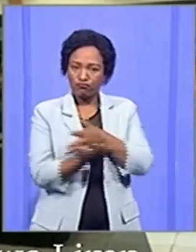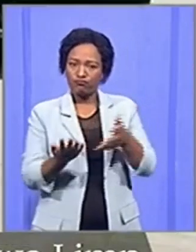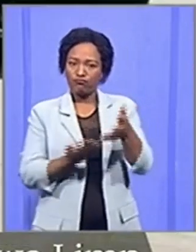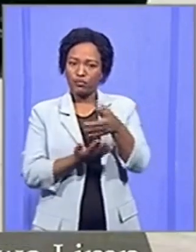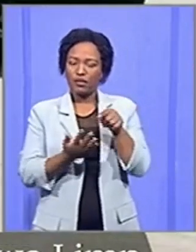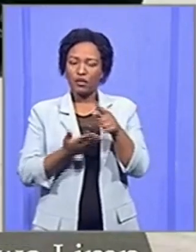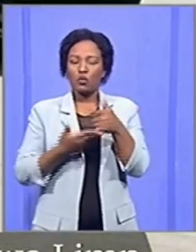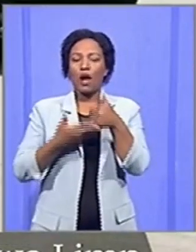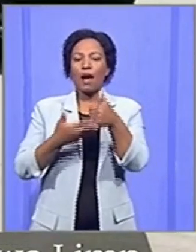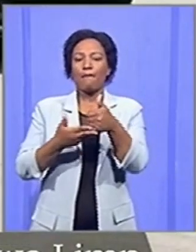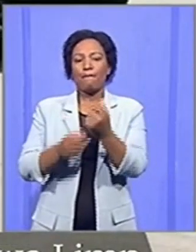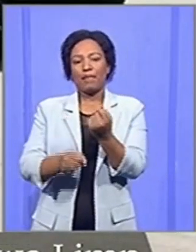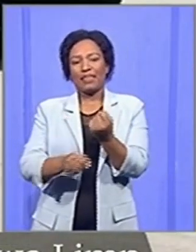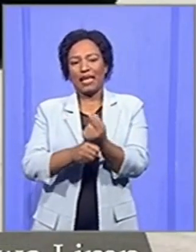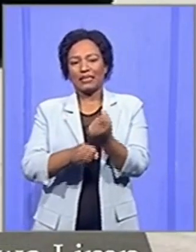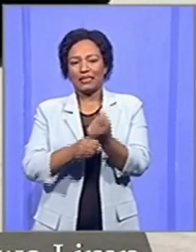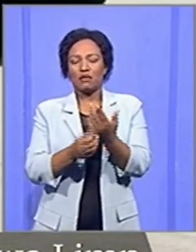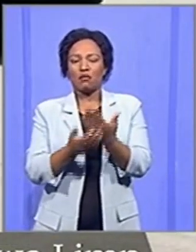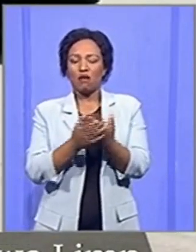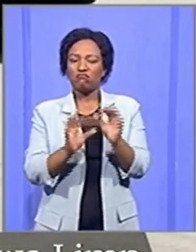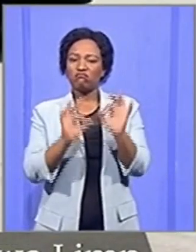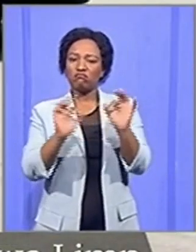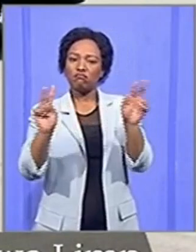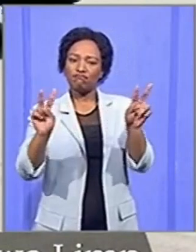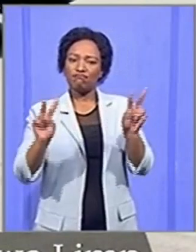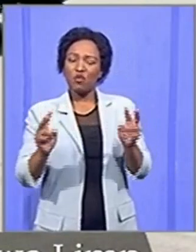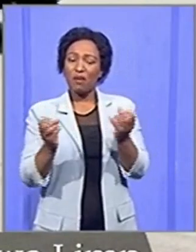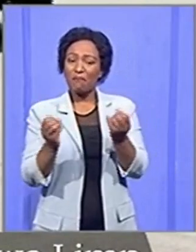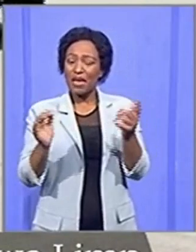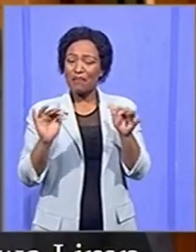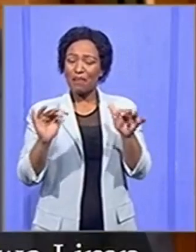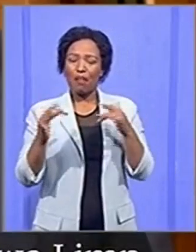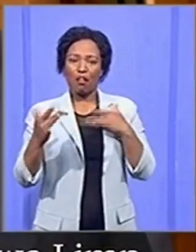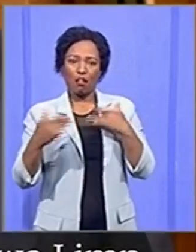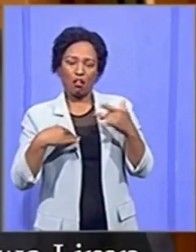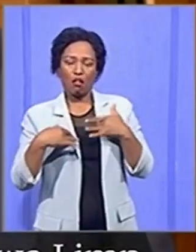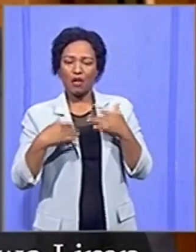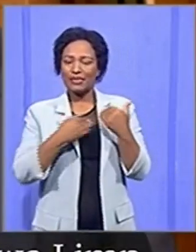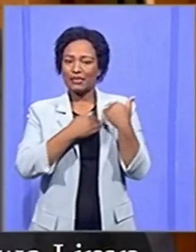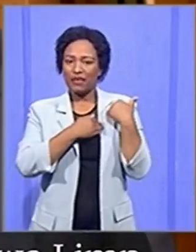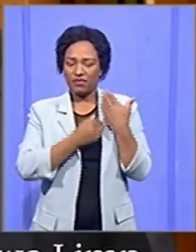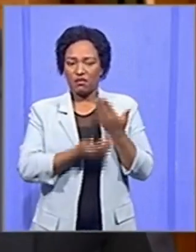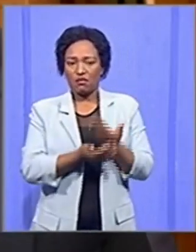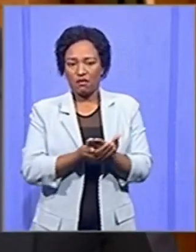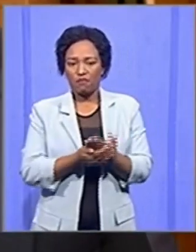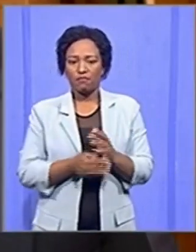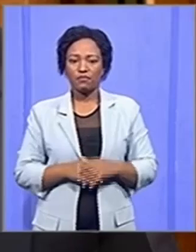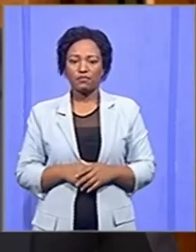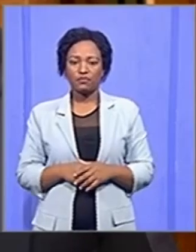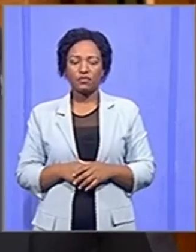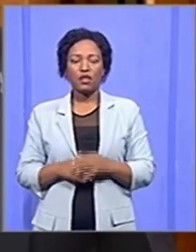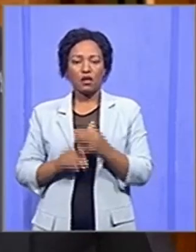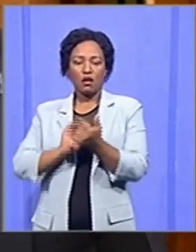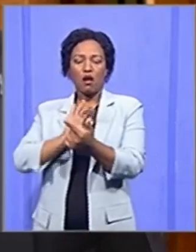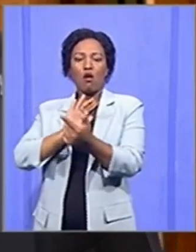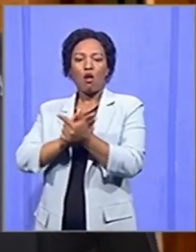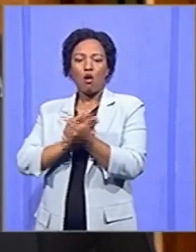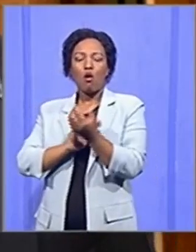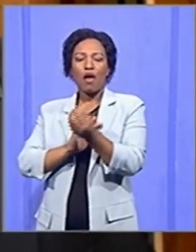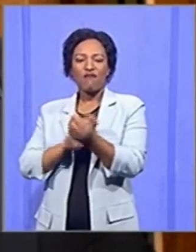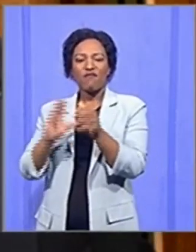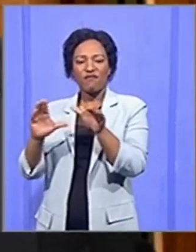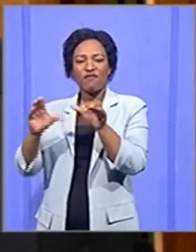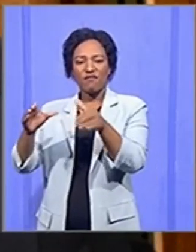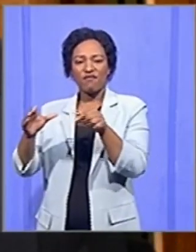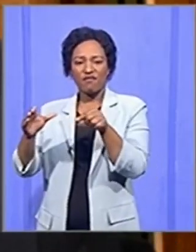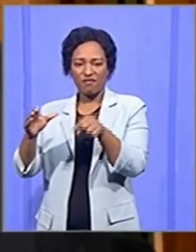ditekisi le go thibela dikgohlano tšeo di fetago ka maphelo a batho. Re na le molaotheo wa Santaco fela ga rena what you